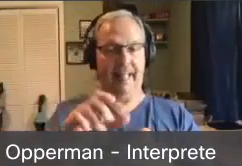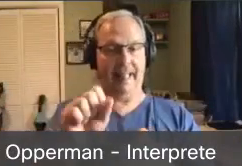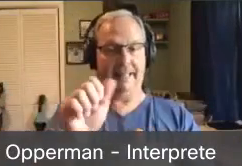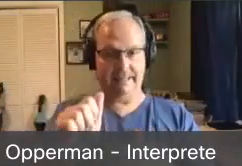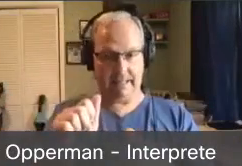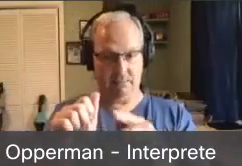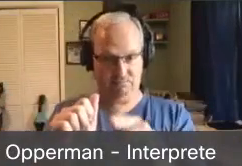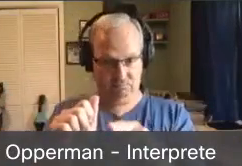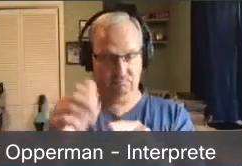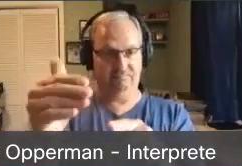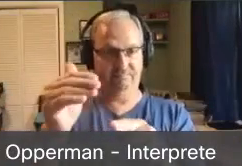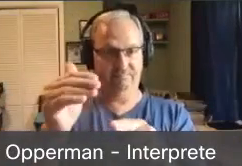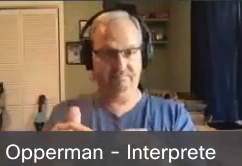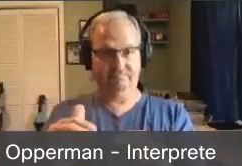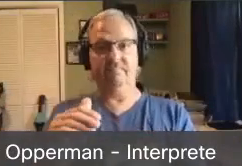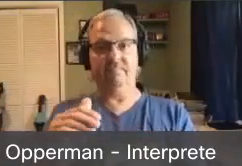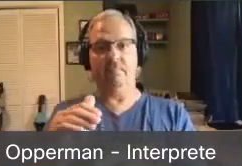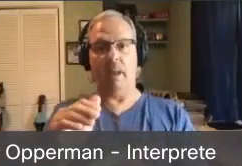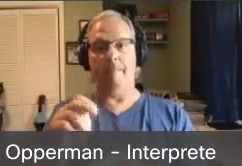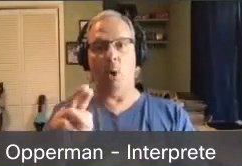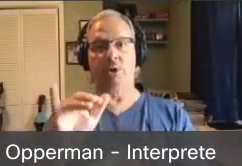Ms. Jennifer Johnson, and I will introduce them shortly.